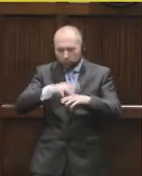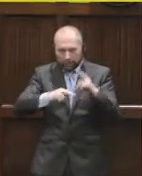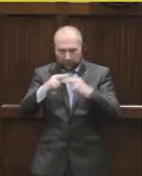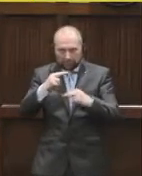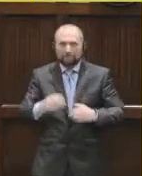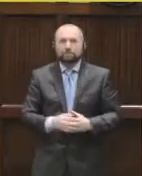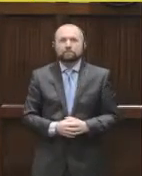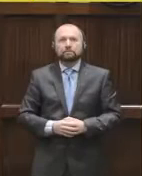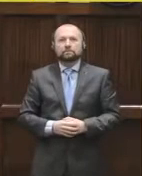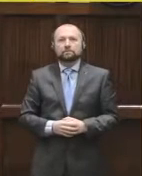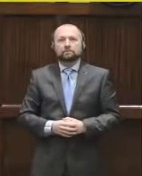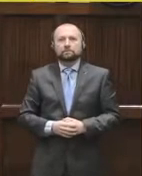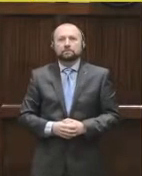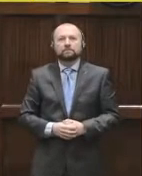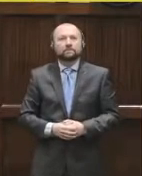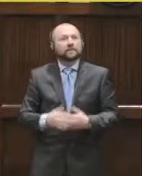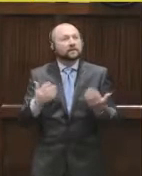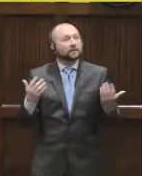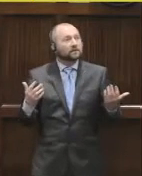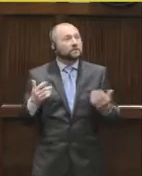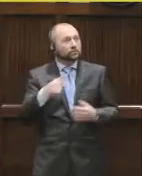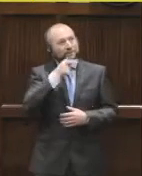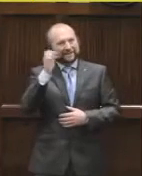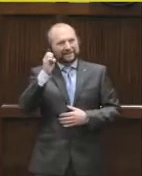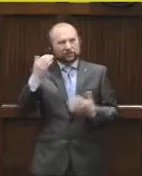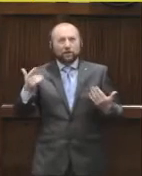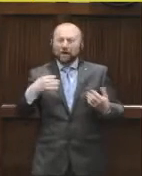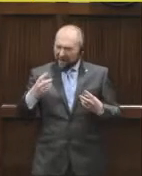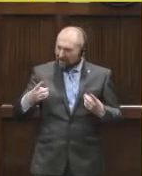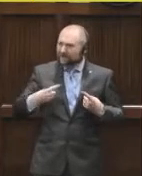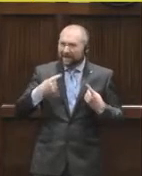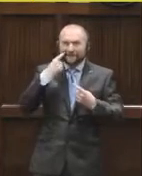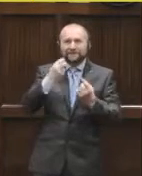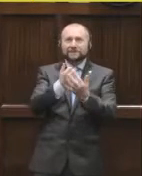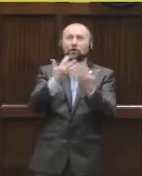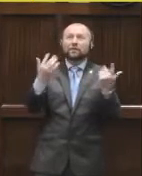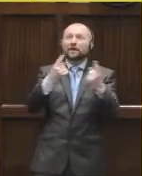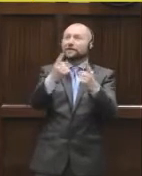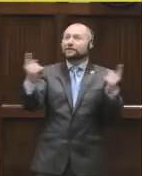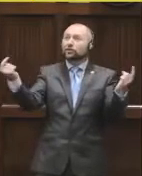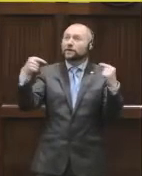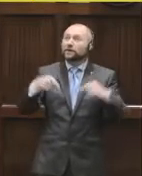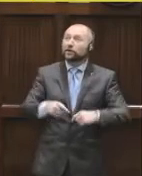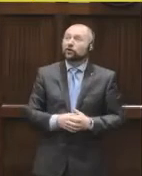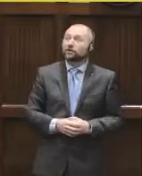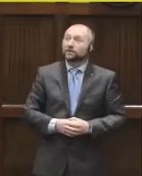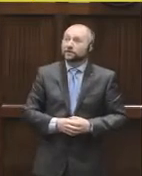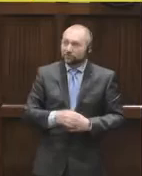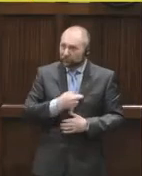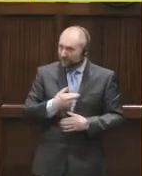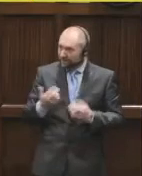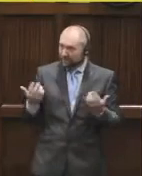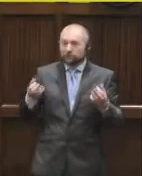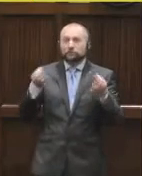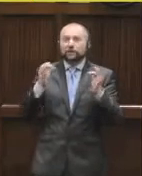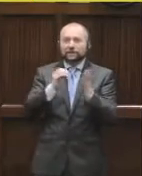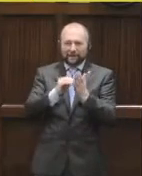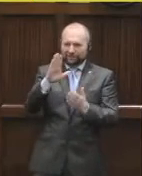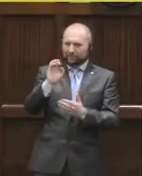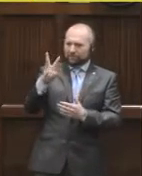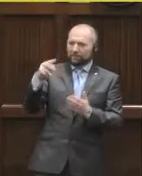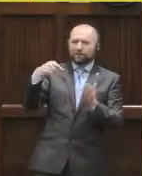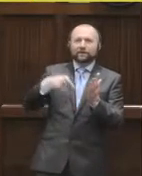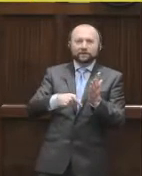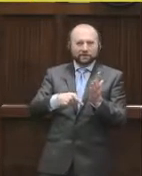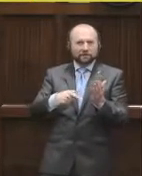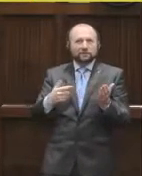gallery. I am delighted and to see so many people here, and I think it's a timely piece of legislation, and I want to issue